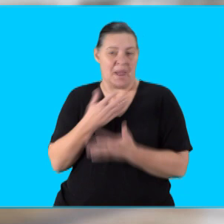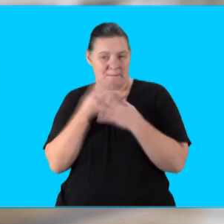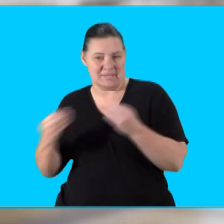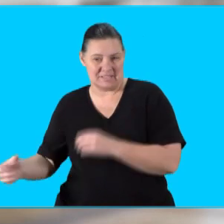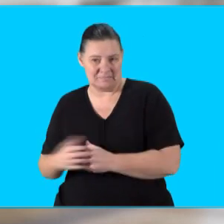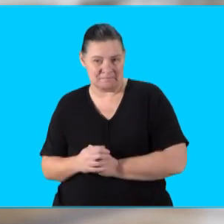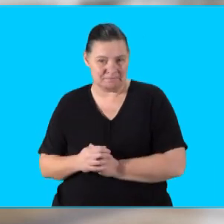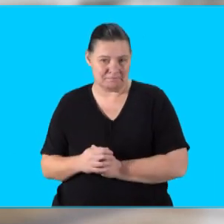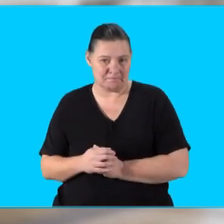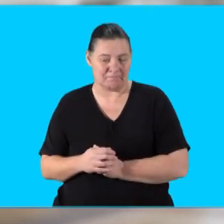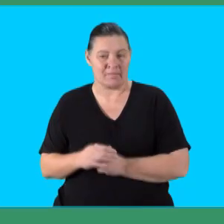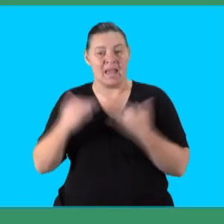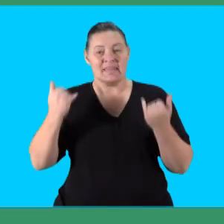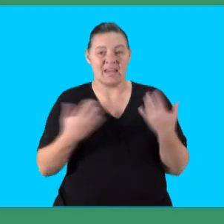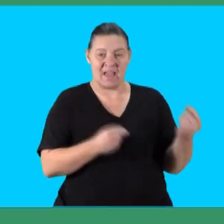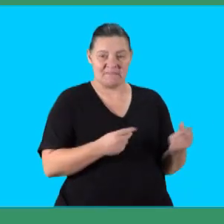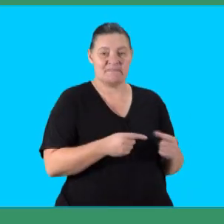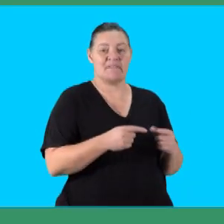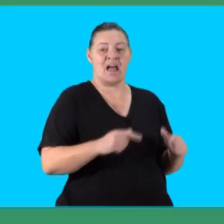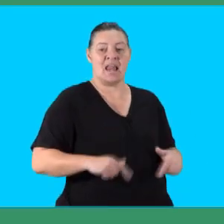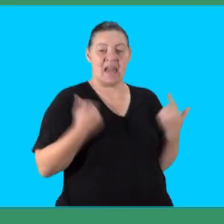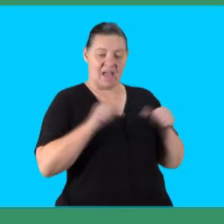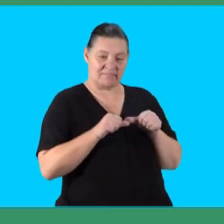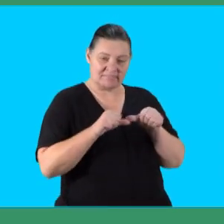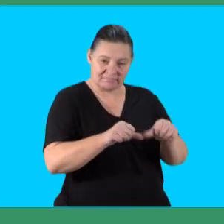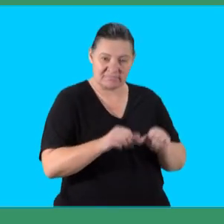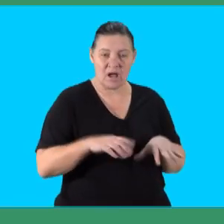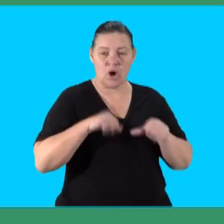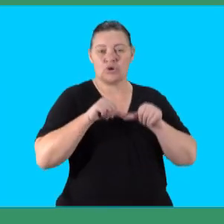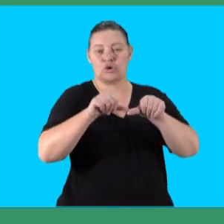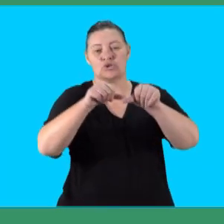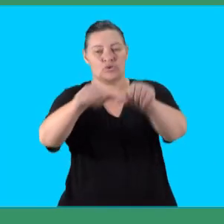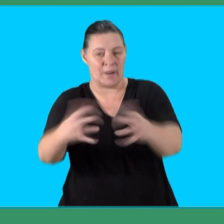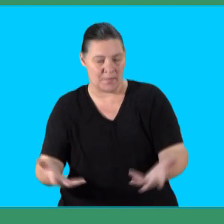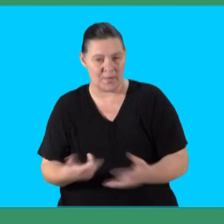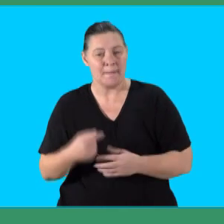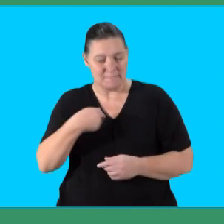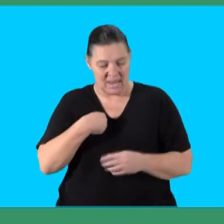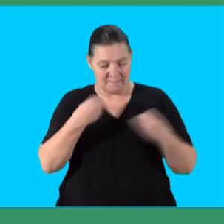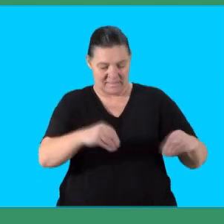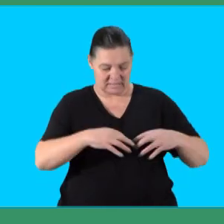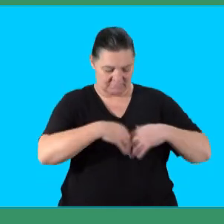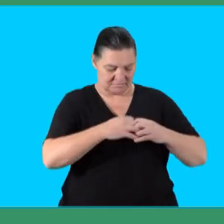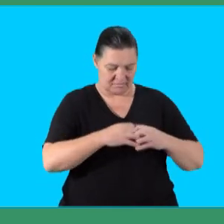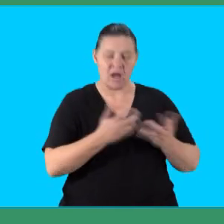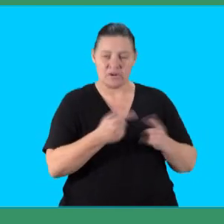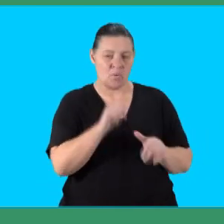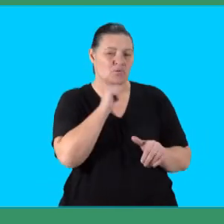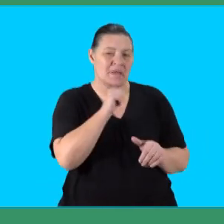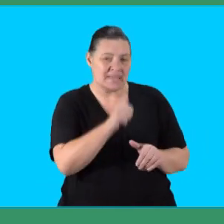business. Then we have lifespan and continuity. A company has continuity of existence, meaning even